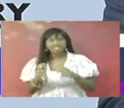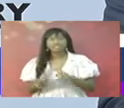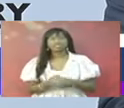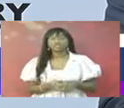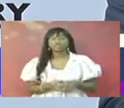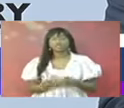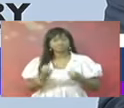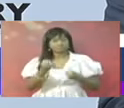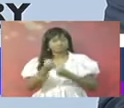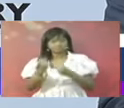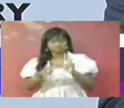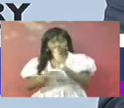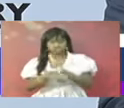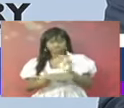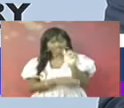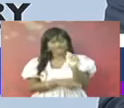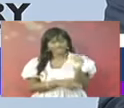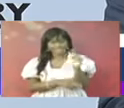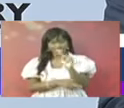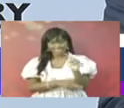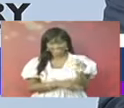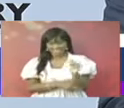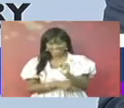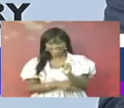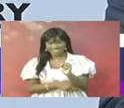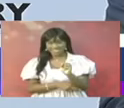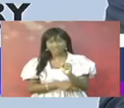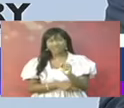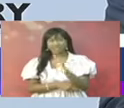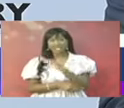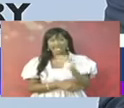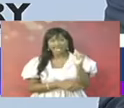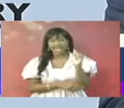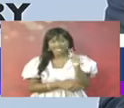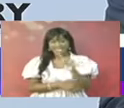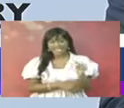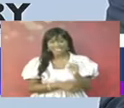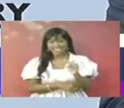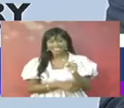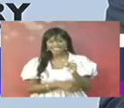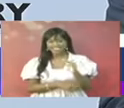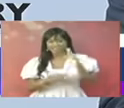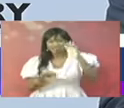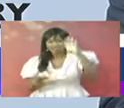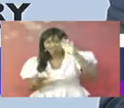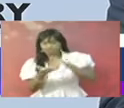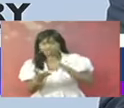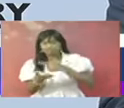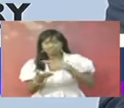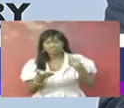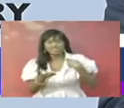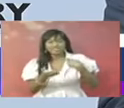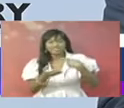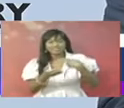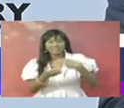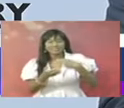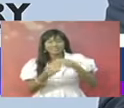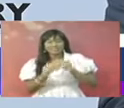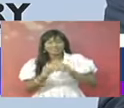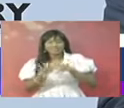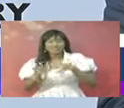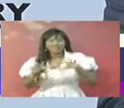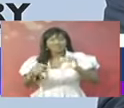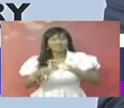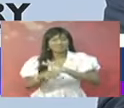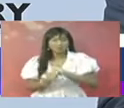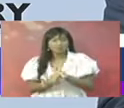of AstraZeneca. And AstraZeneca as well also decreases the risk of transmission of disease, one of the few vaccines that does that. There's a new